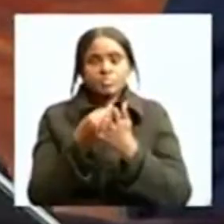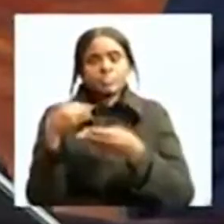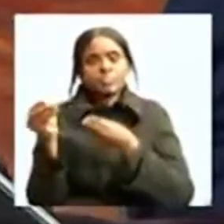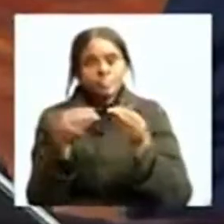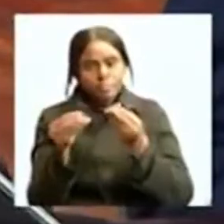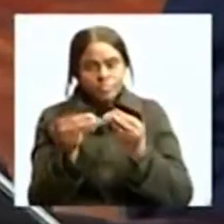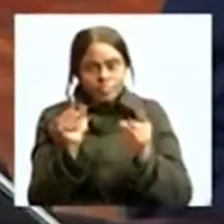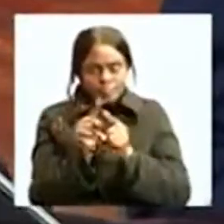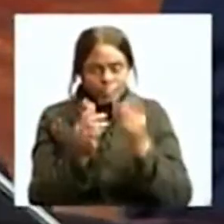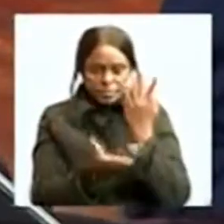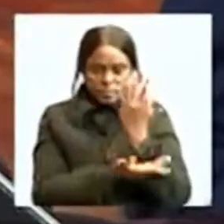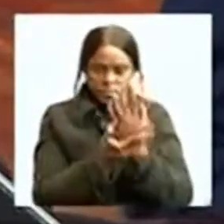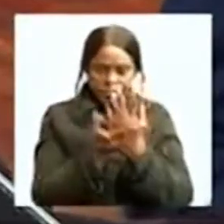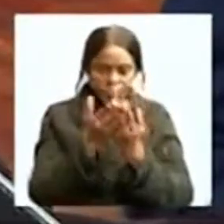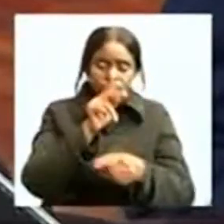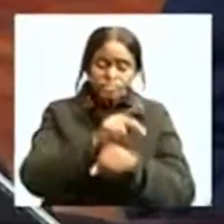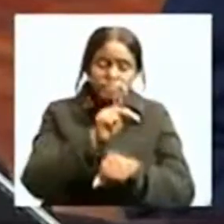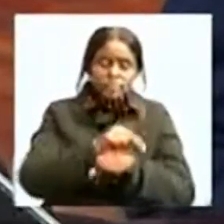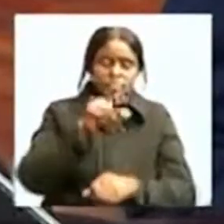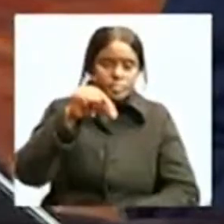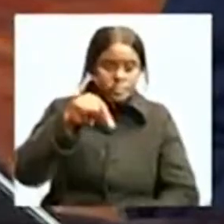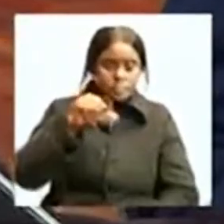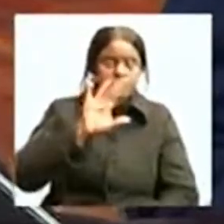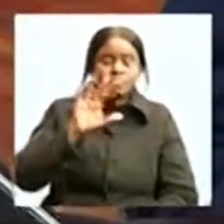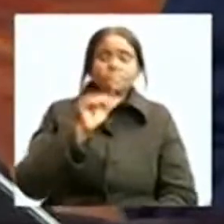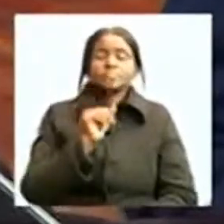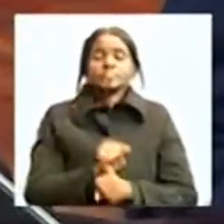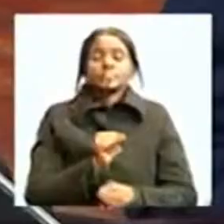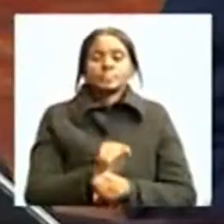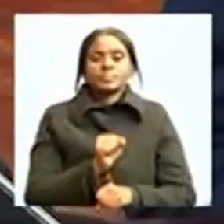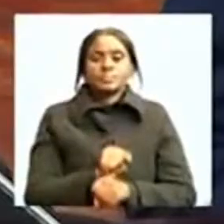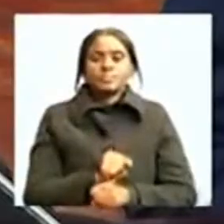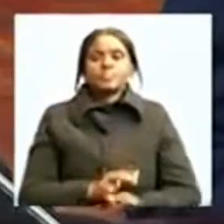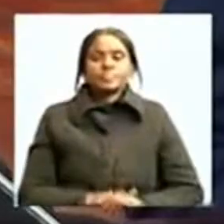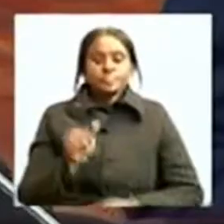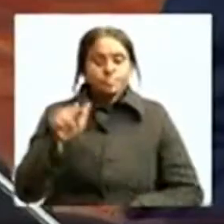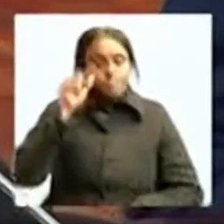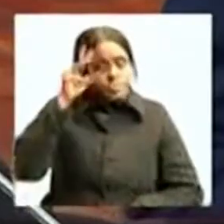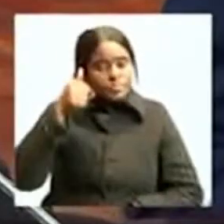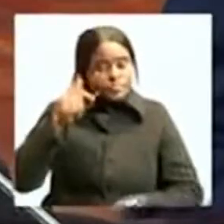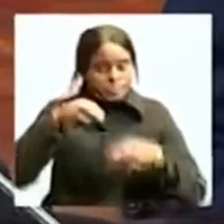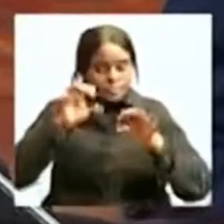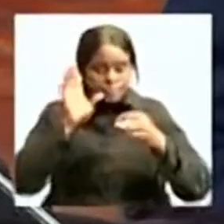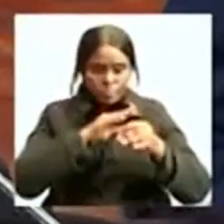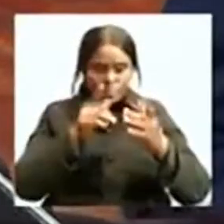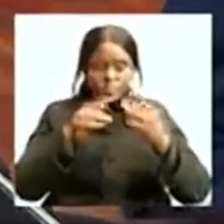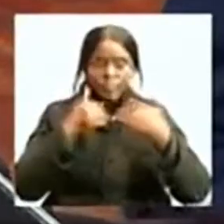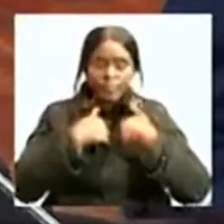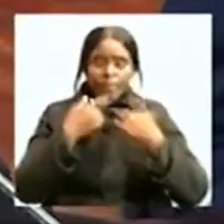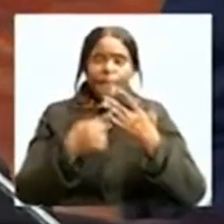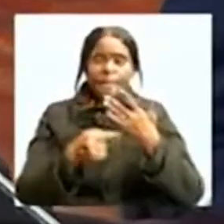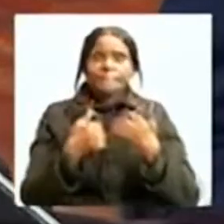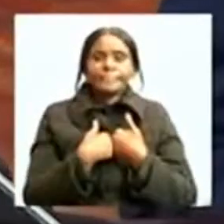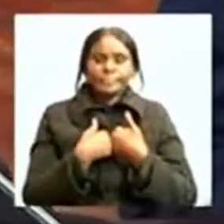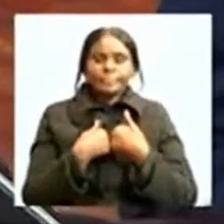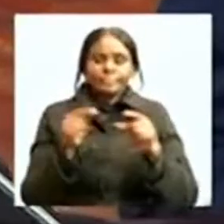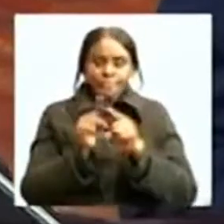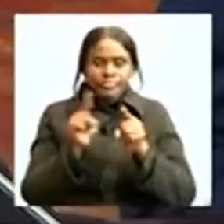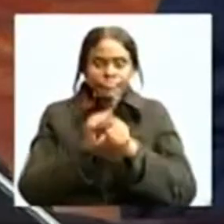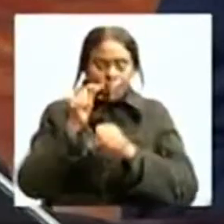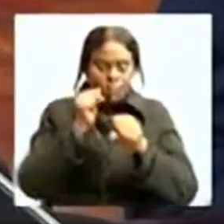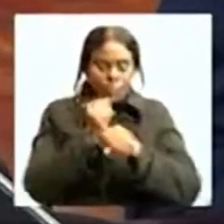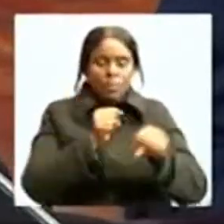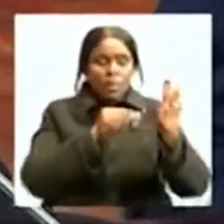expenditure, enhancing project quality oversight. The Ministry continues to undertake annual